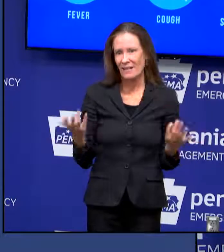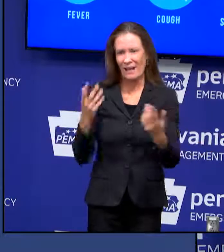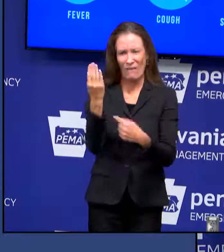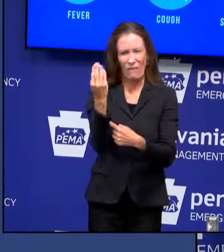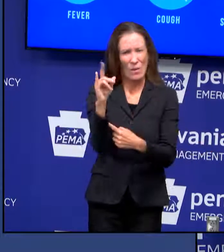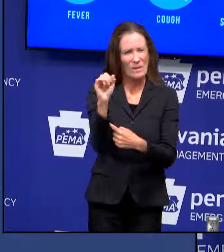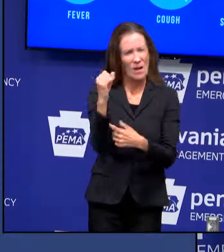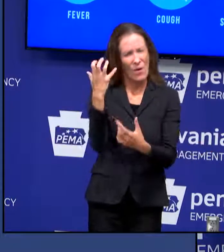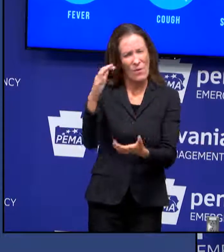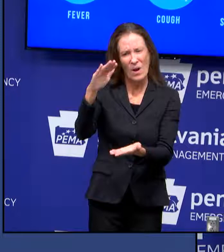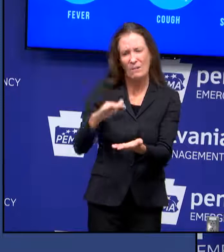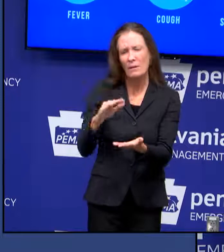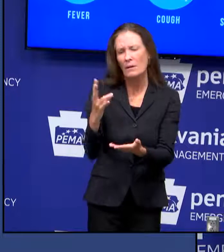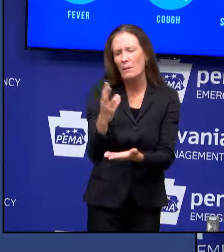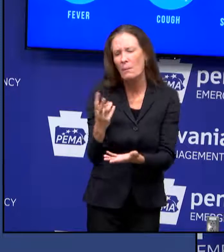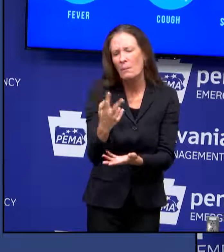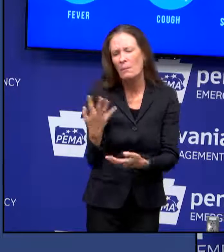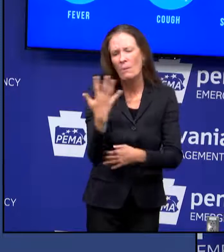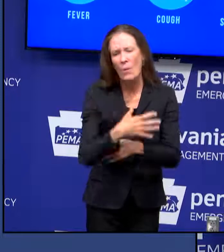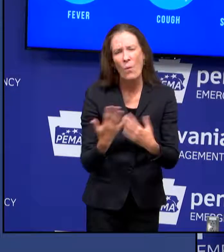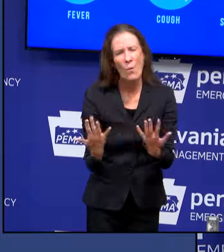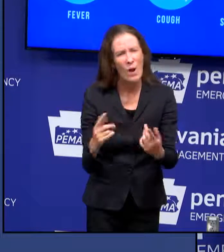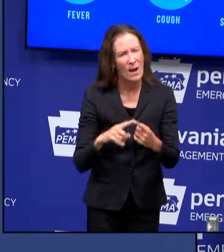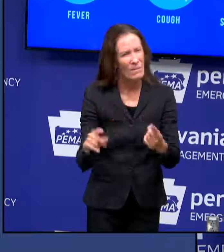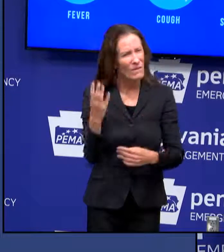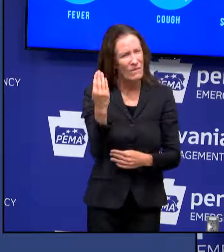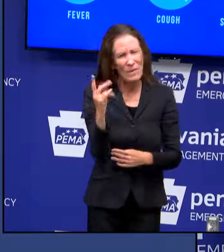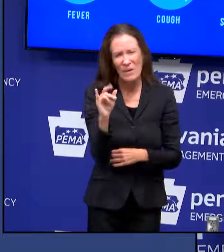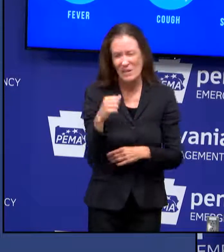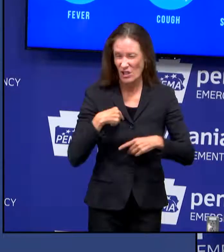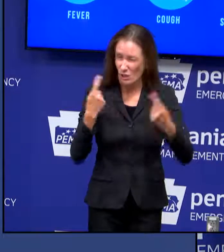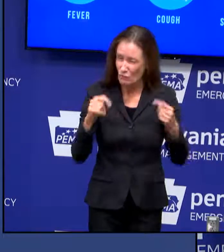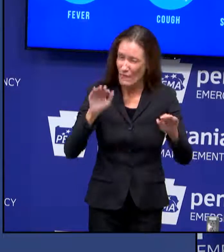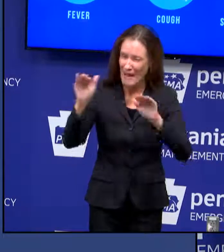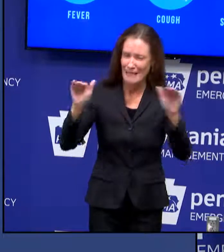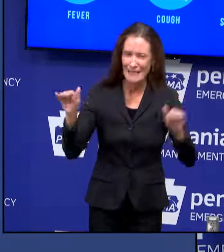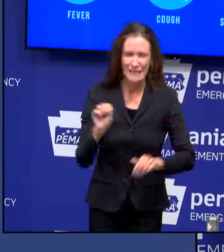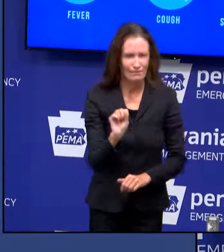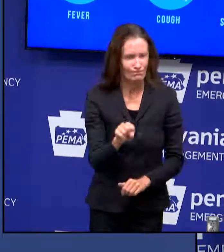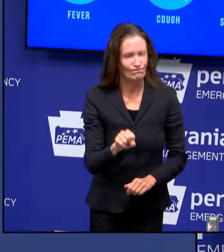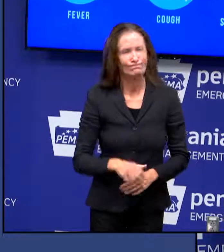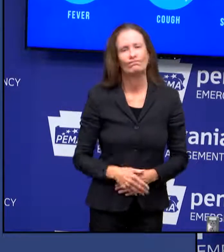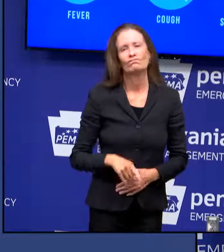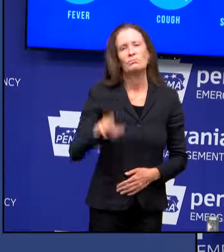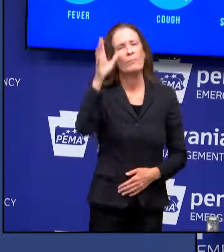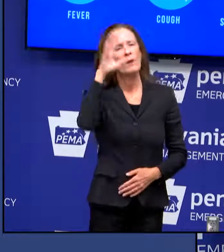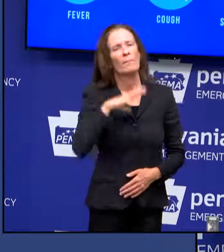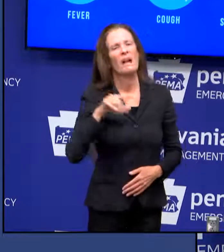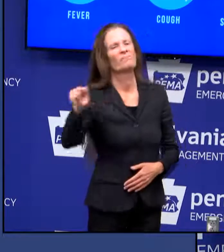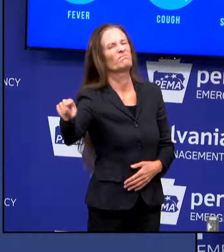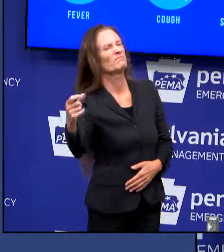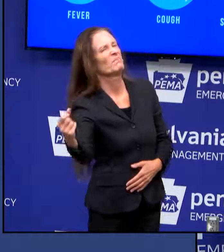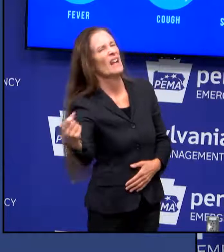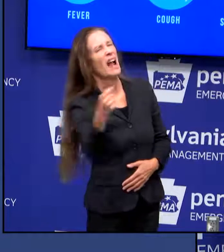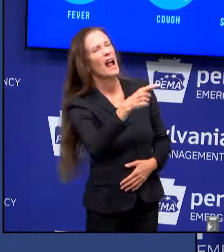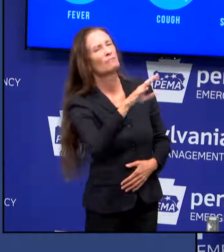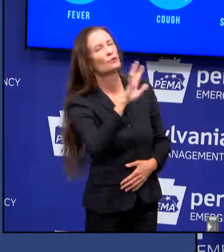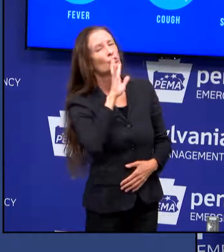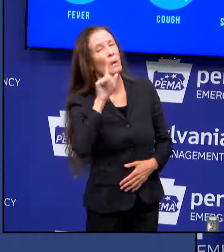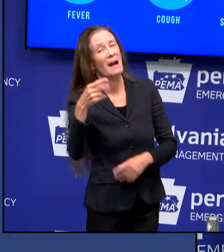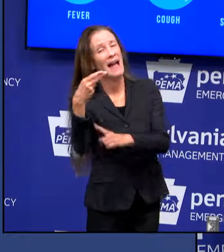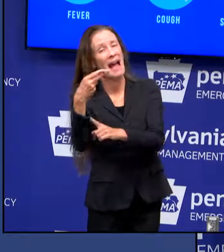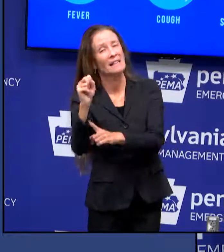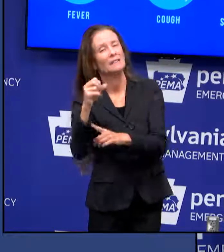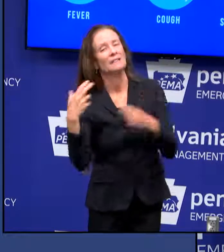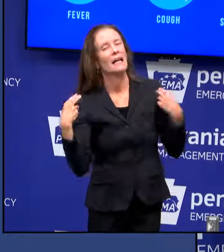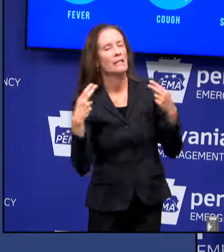reach out and do whatever we can to accomplish that. Speaking of HHS, the Secretary recently said